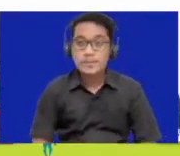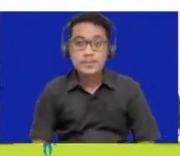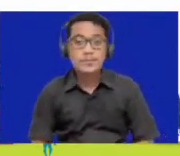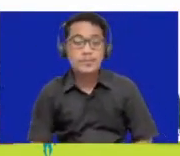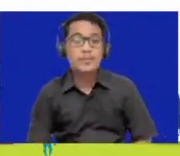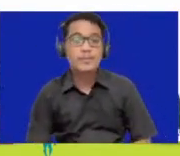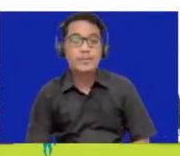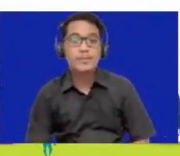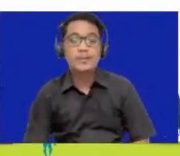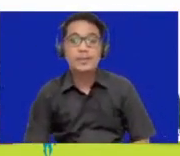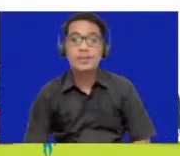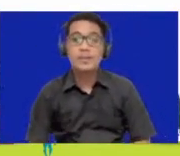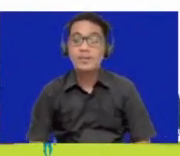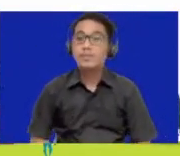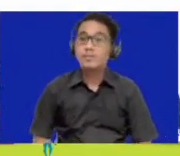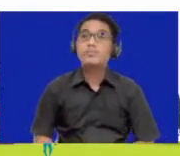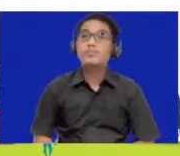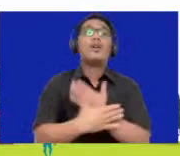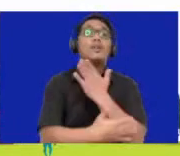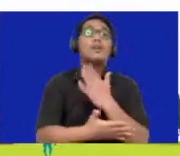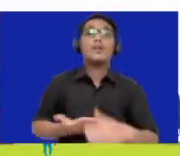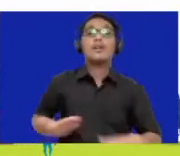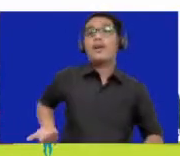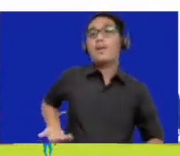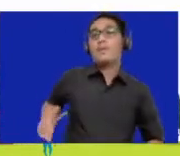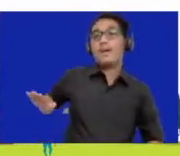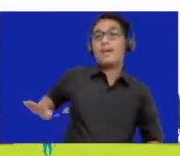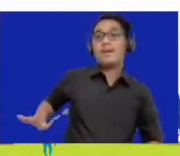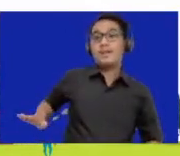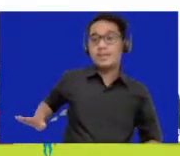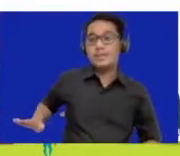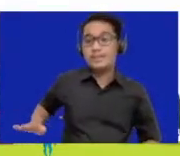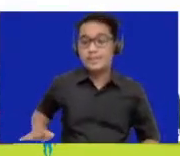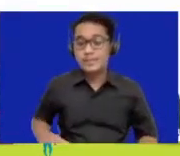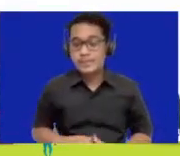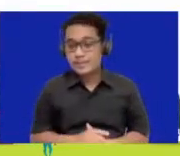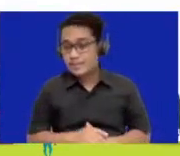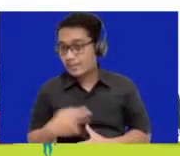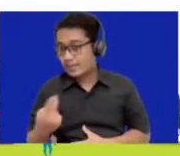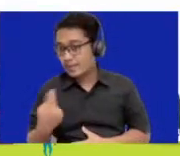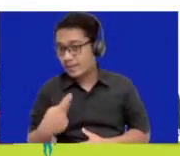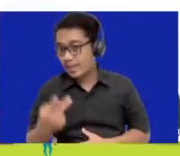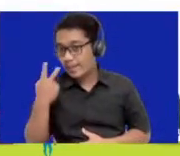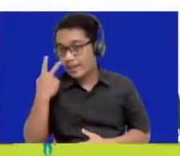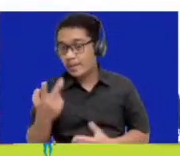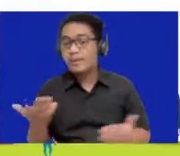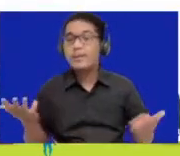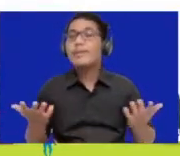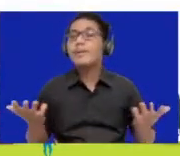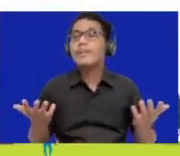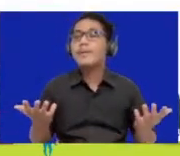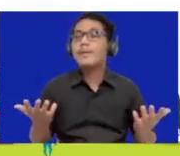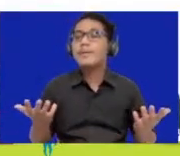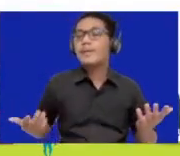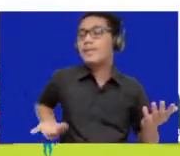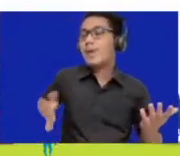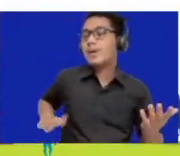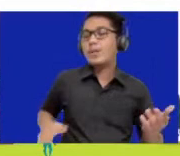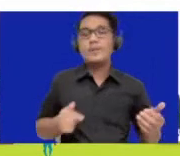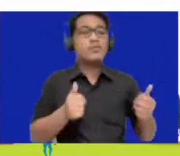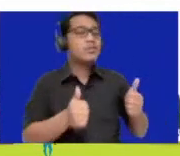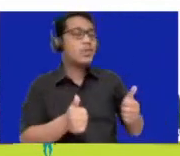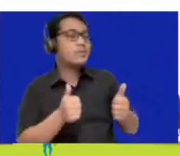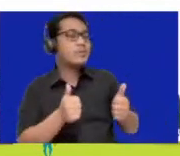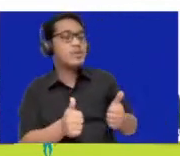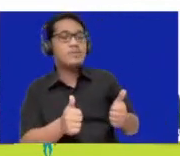Bangladesh, so we will hear today of how Bangladesh is preparing for cyclones that affect the coastal belt, especially